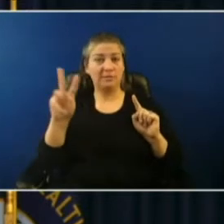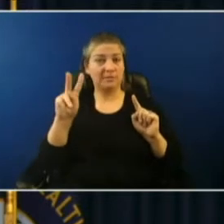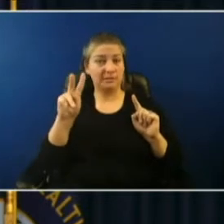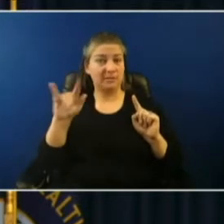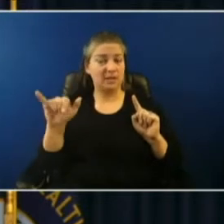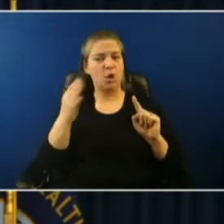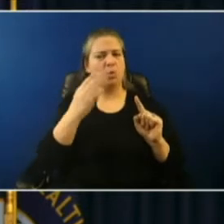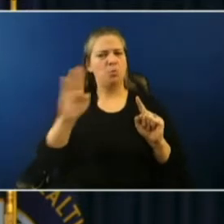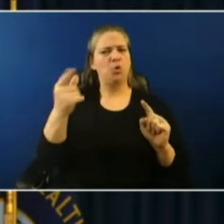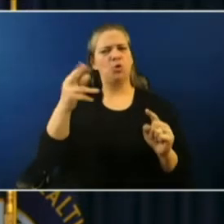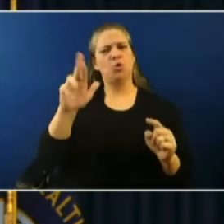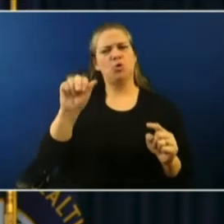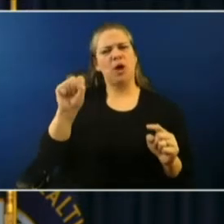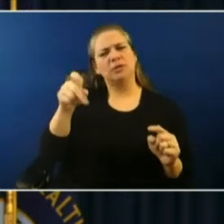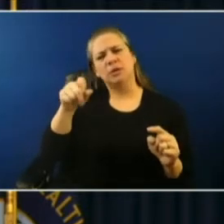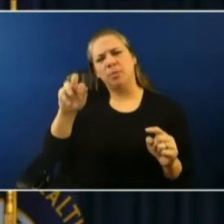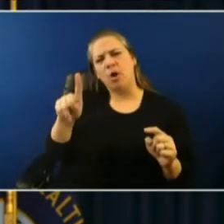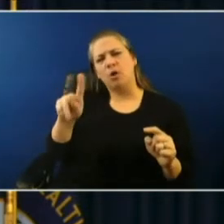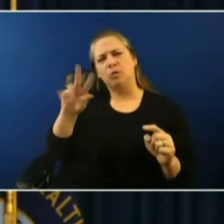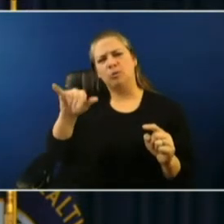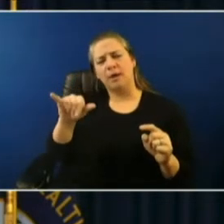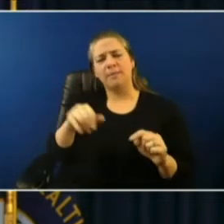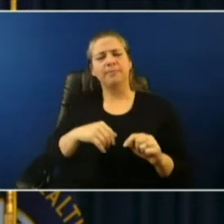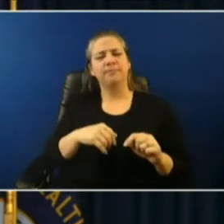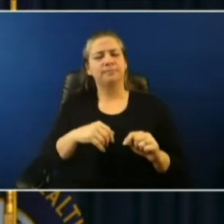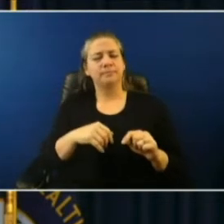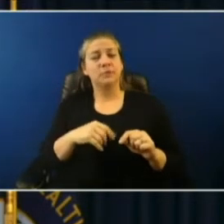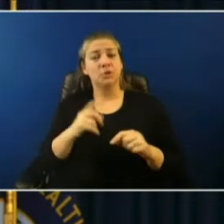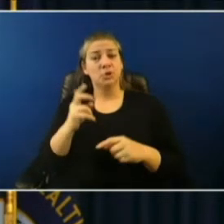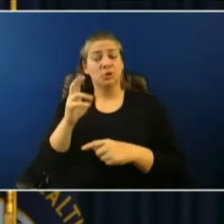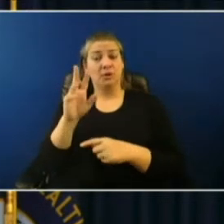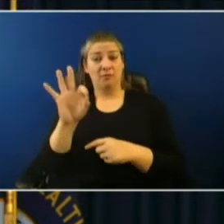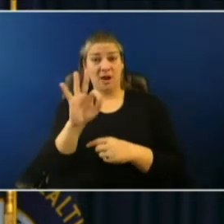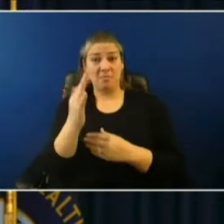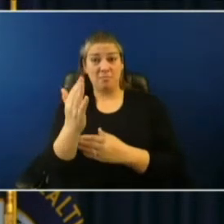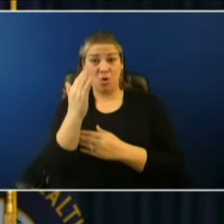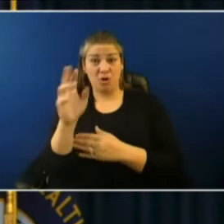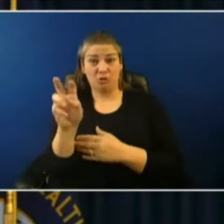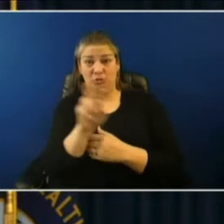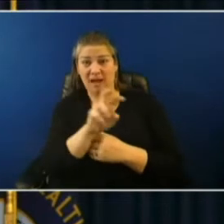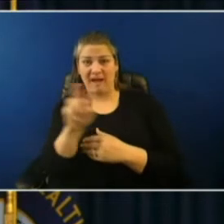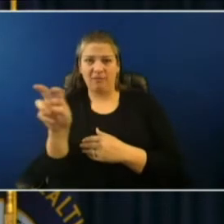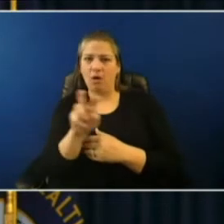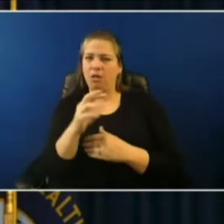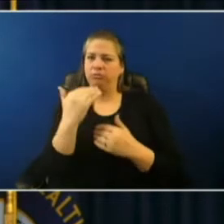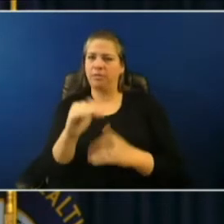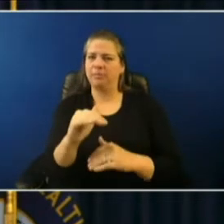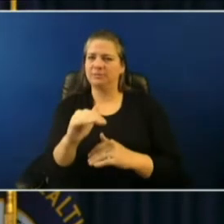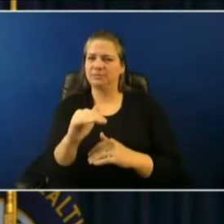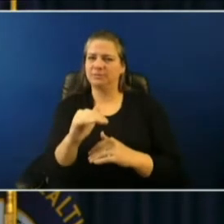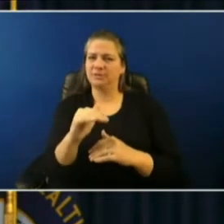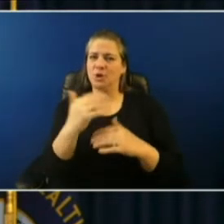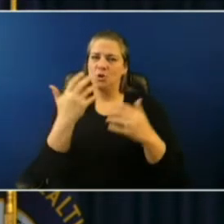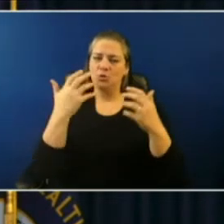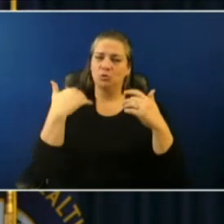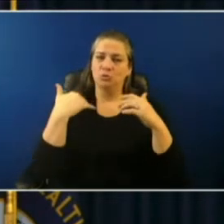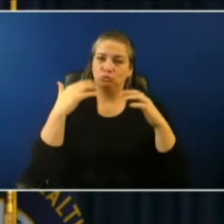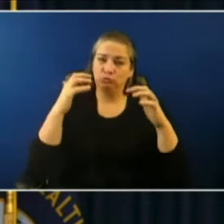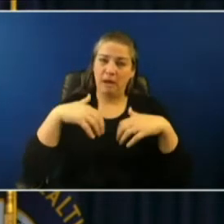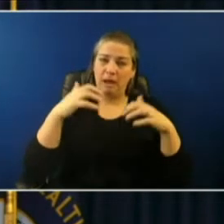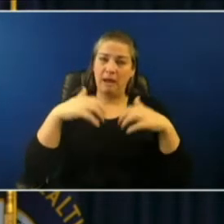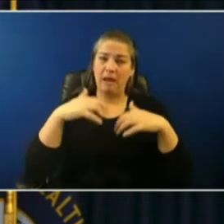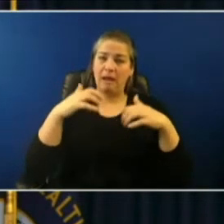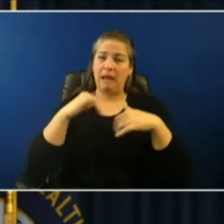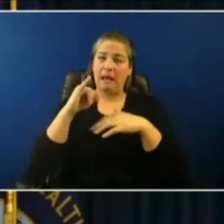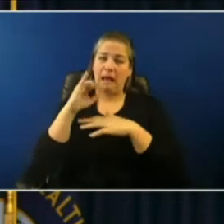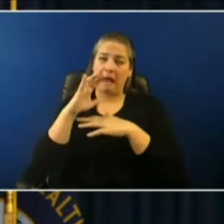parkways. Travel is also going to be impacted Friday morning as temperatures, precipitation, and snow continue to fall. Flooding is